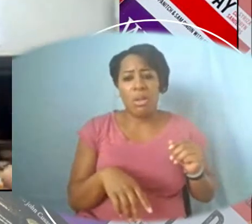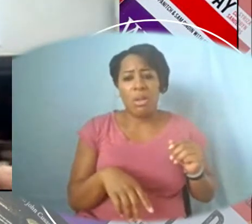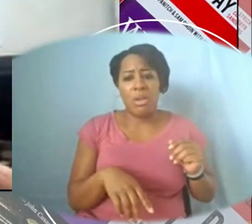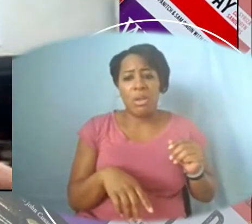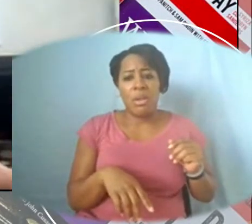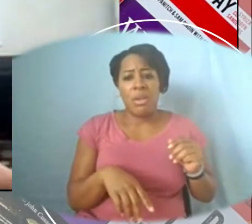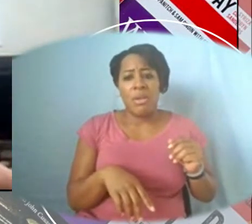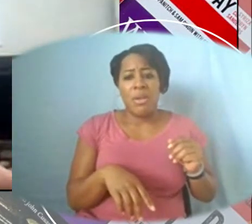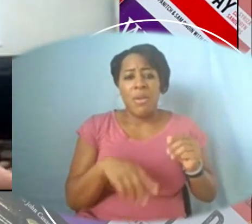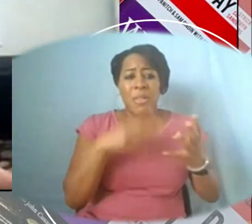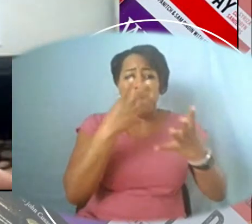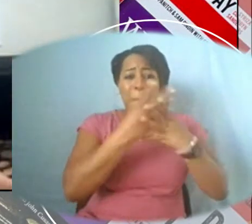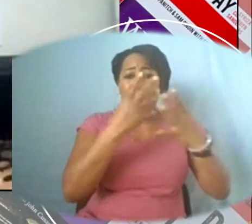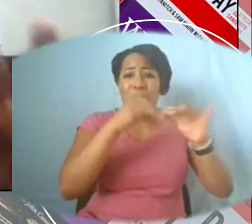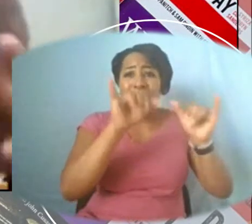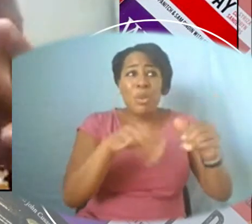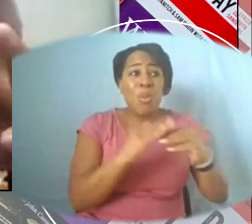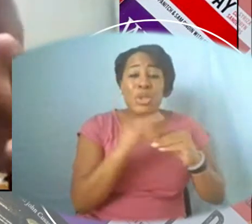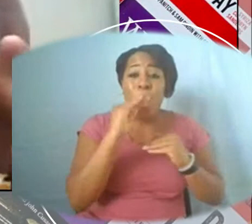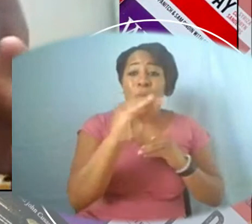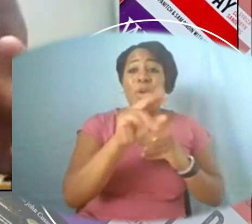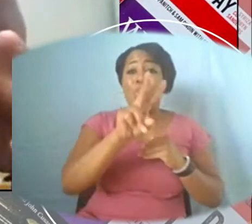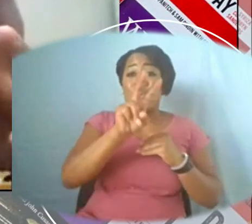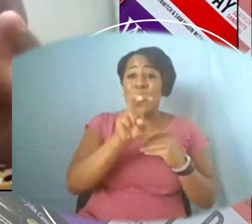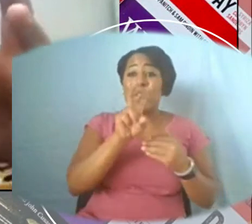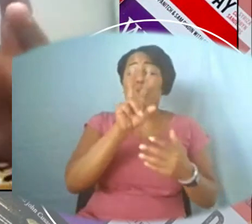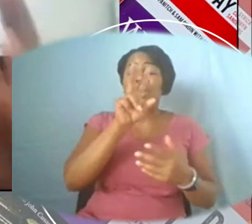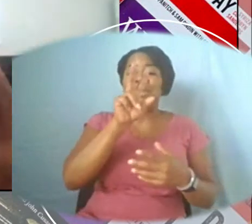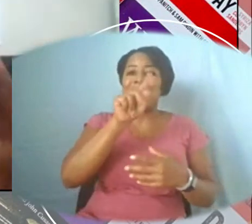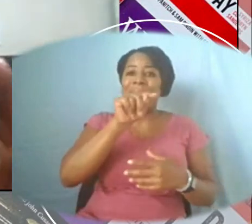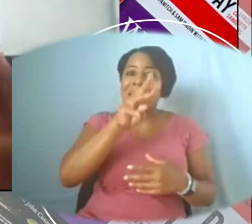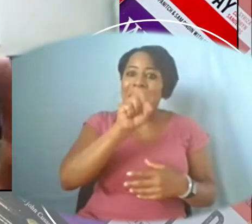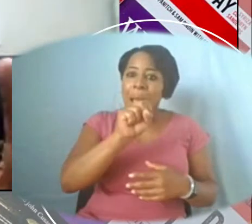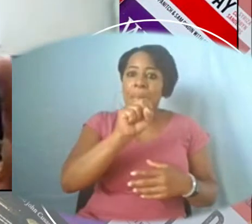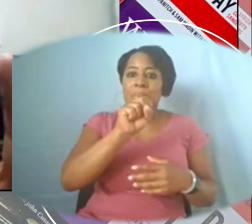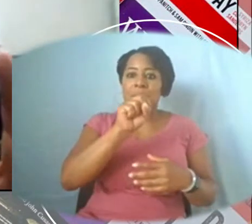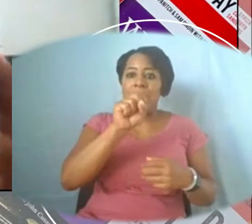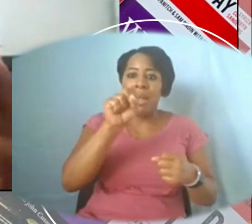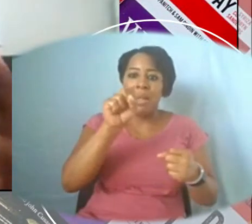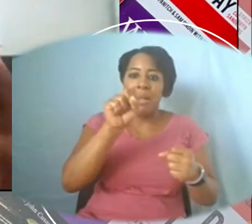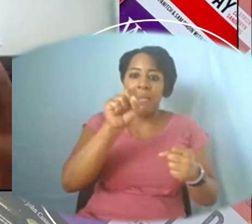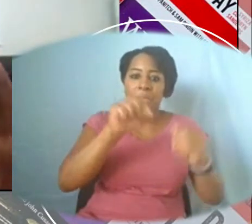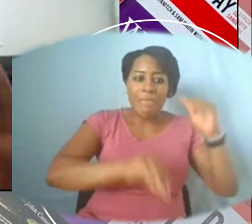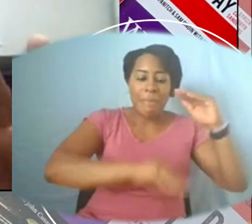the capacity. It was a three-judge